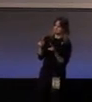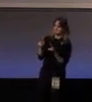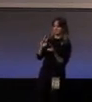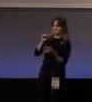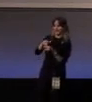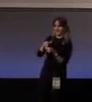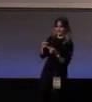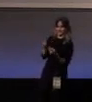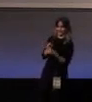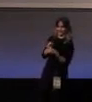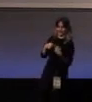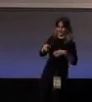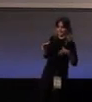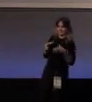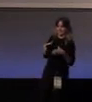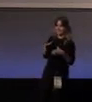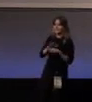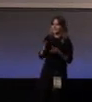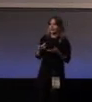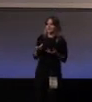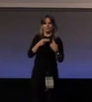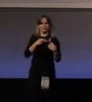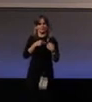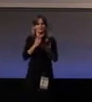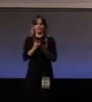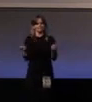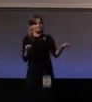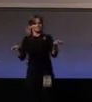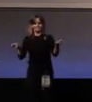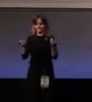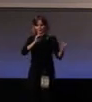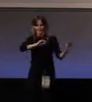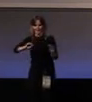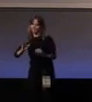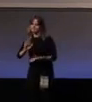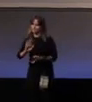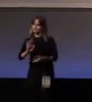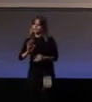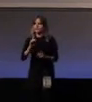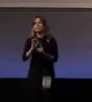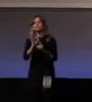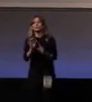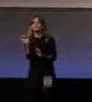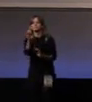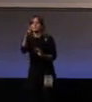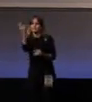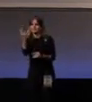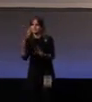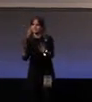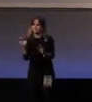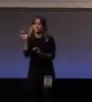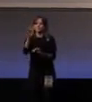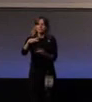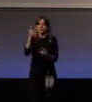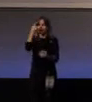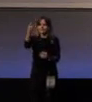die is not responsible for the end product is responsible for proposing voor probleem zien wees op zien